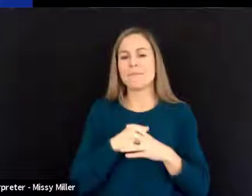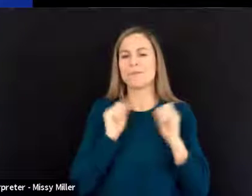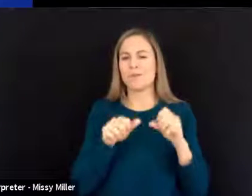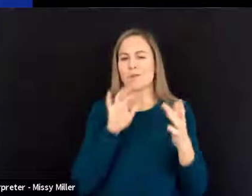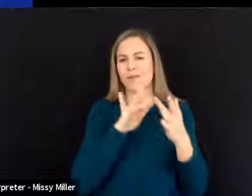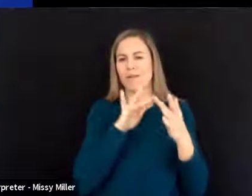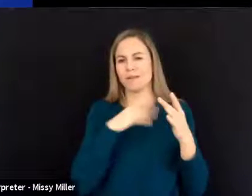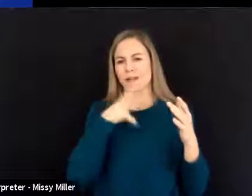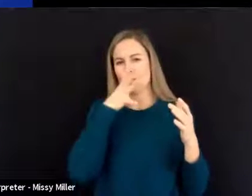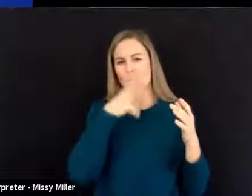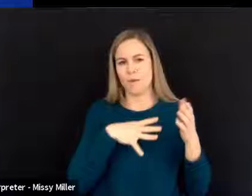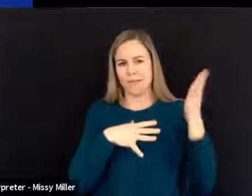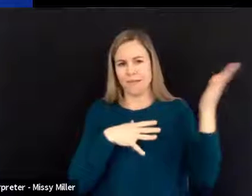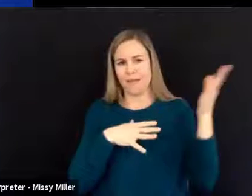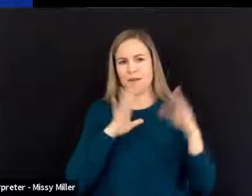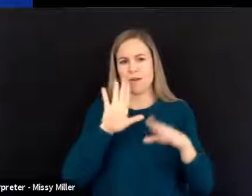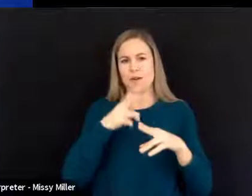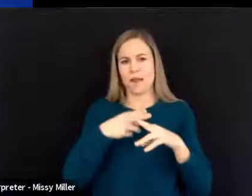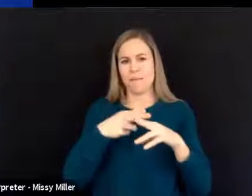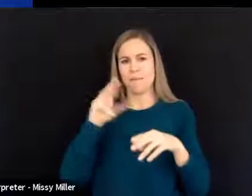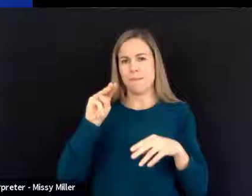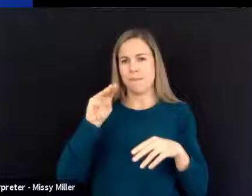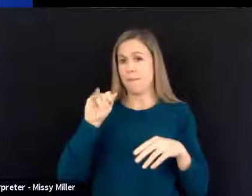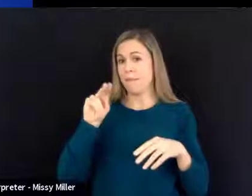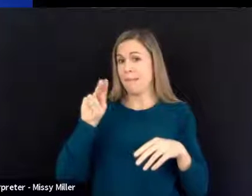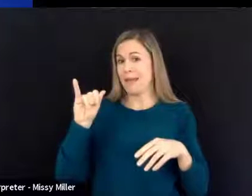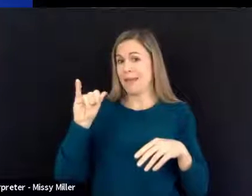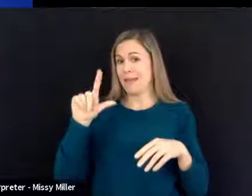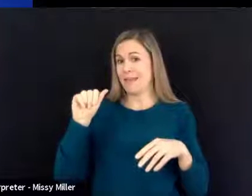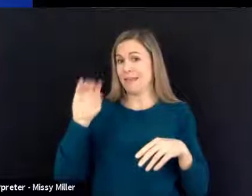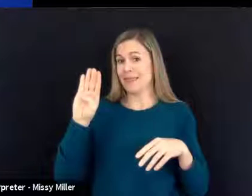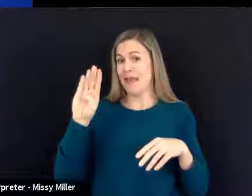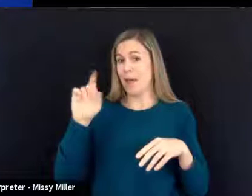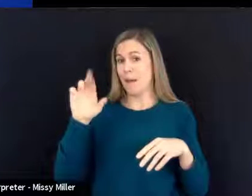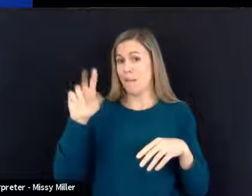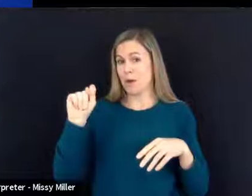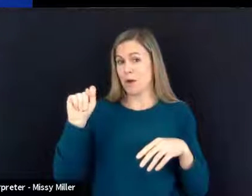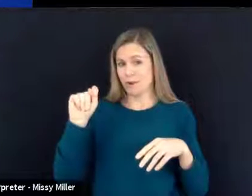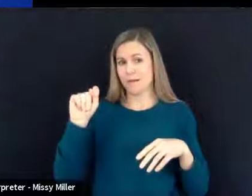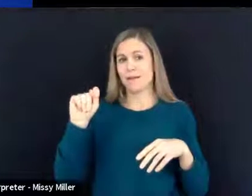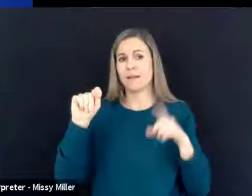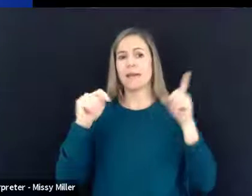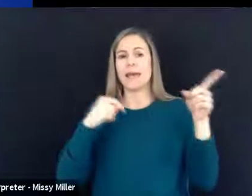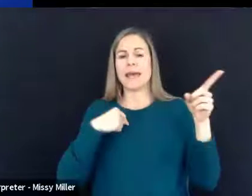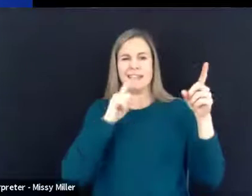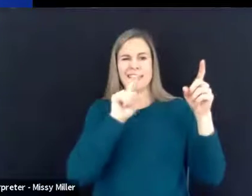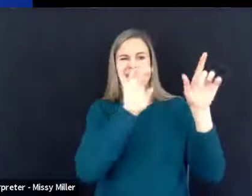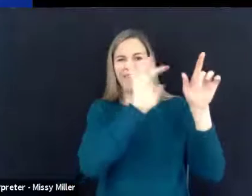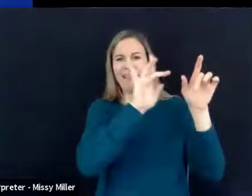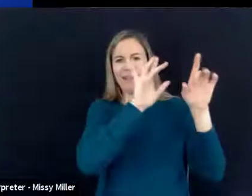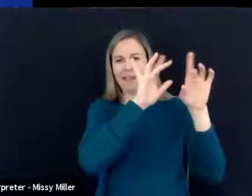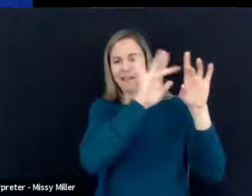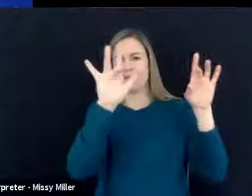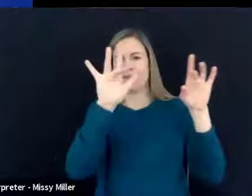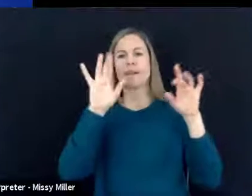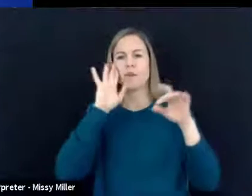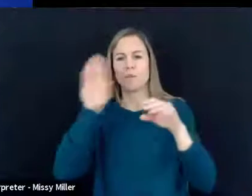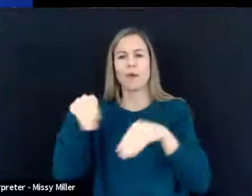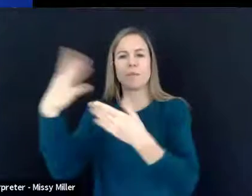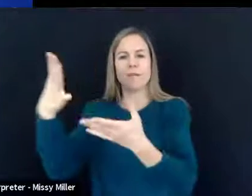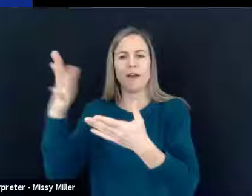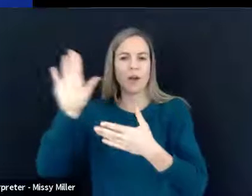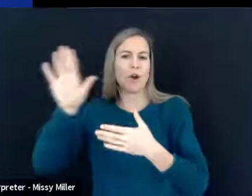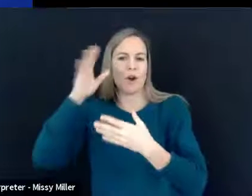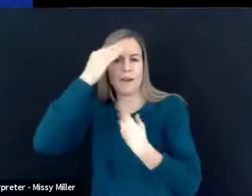the foundation is Minnie Lambert, and her contact information is included on that link where the liaisons are